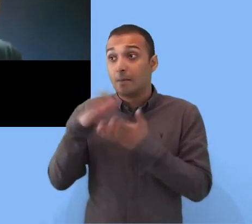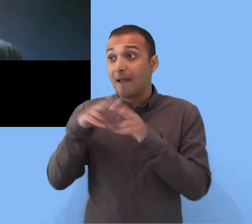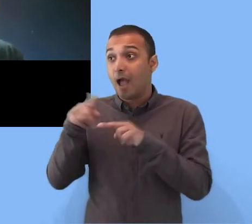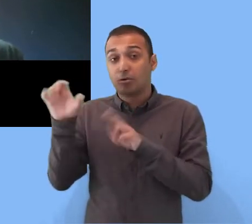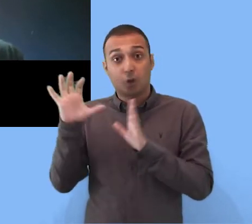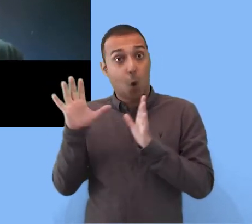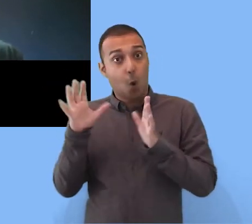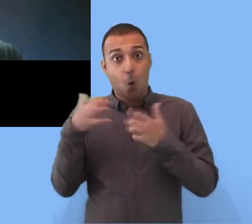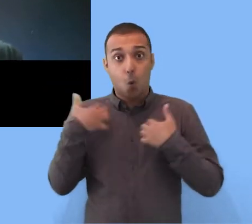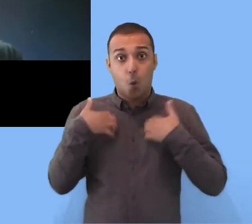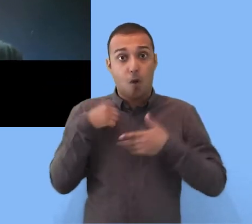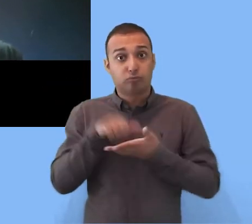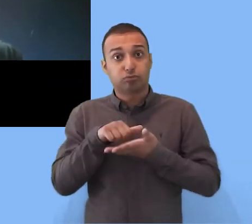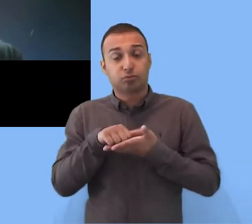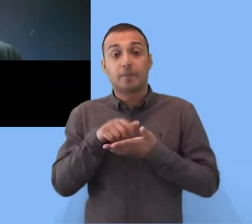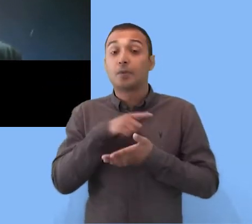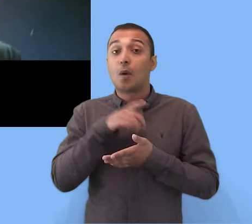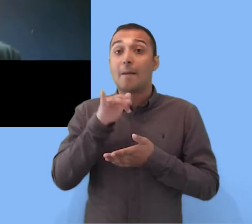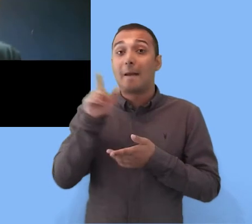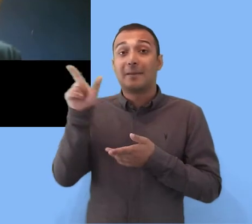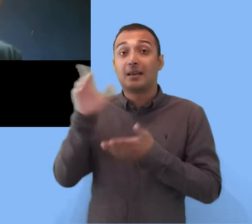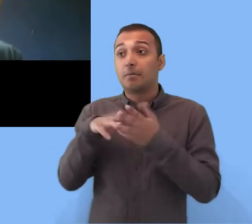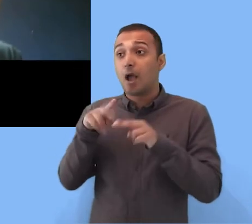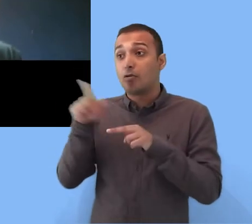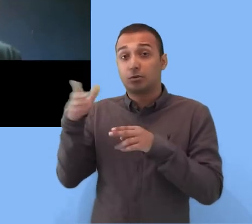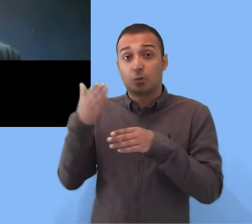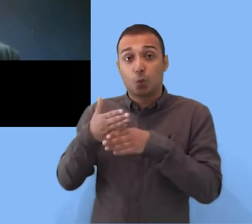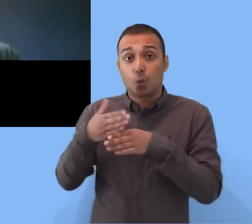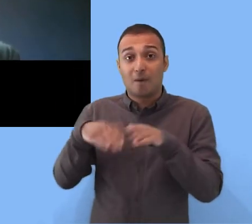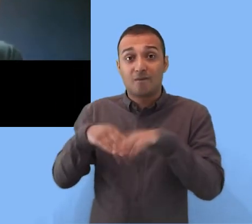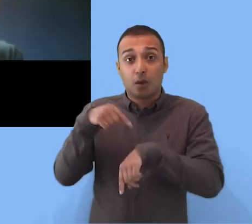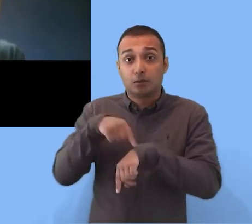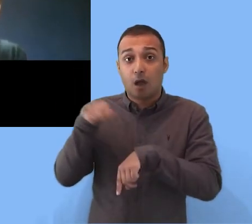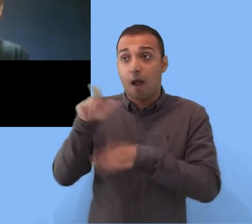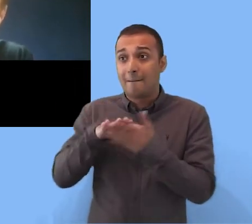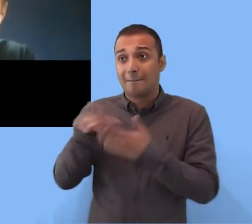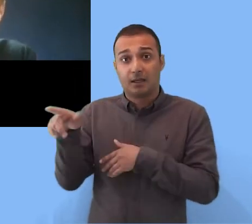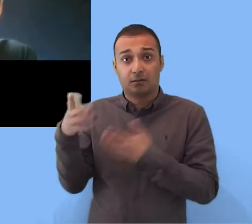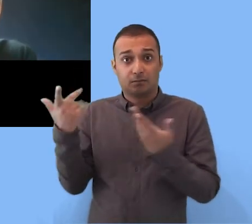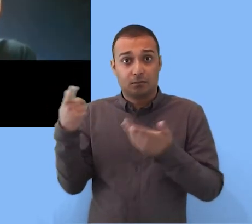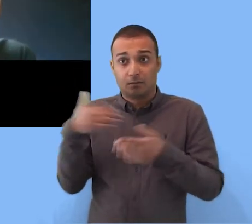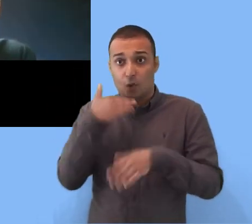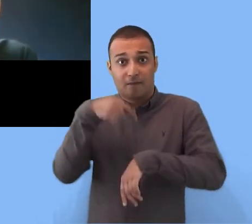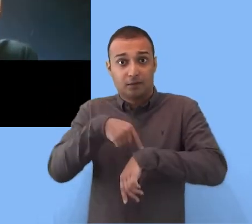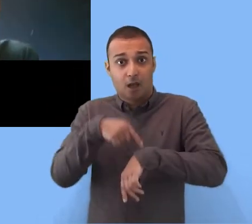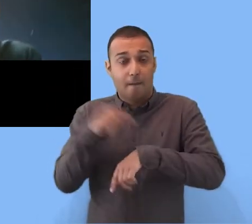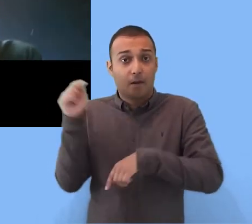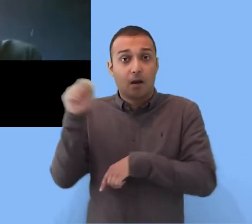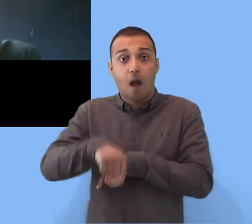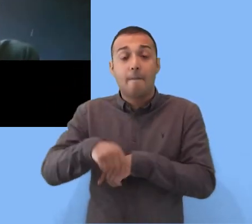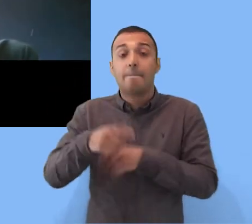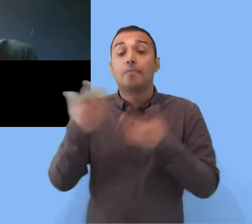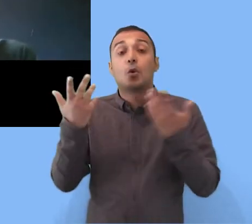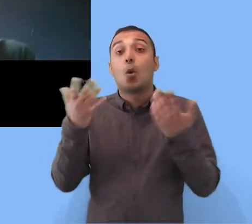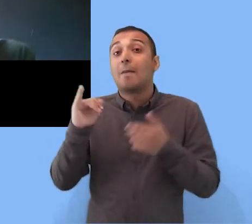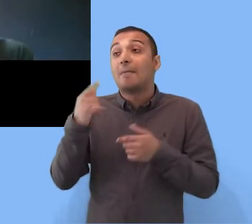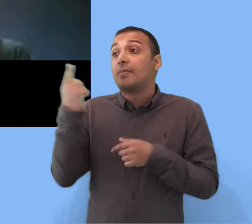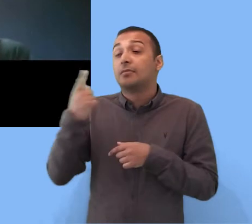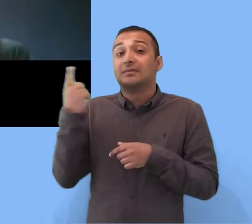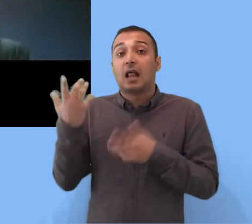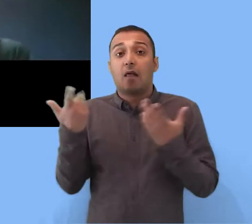be working a full-time job and not able to come in, or they might just be a little apprehensive of coming into a